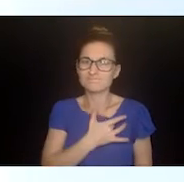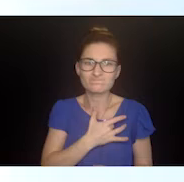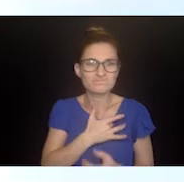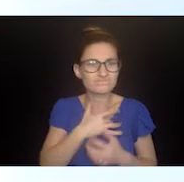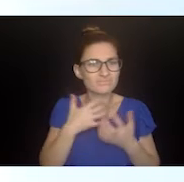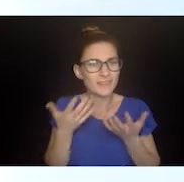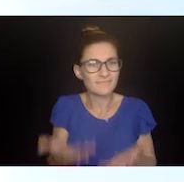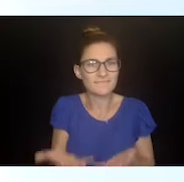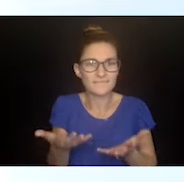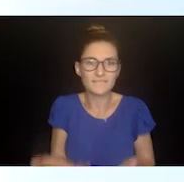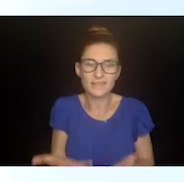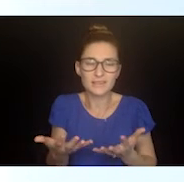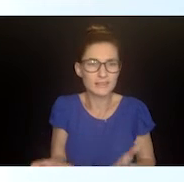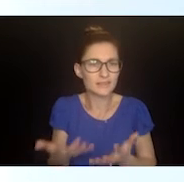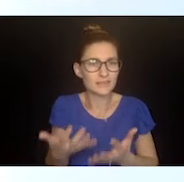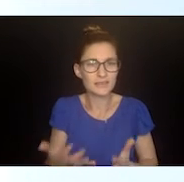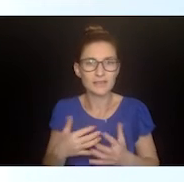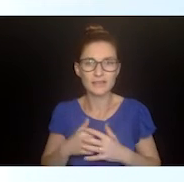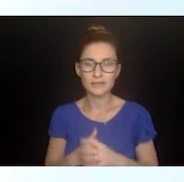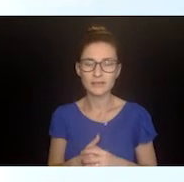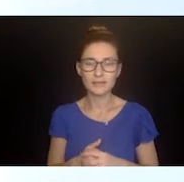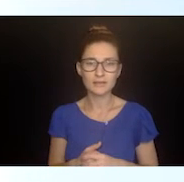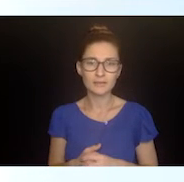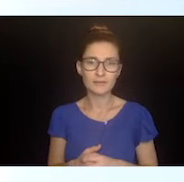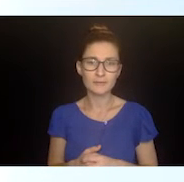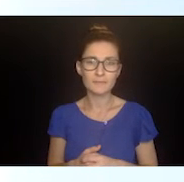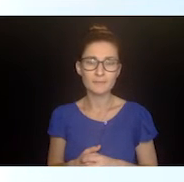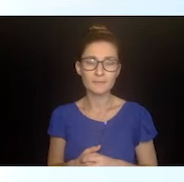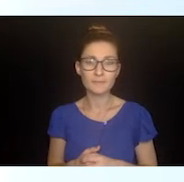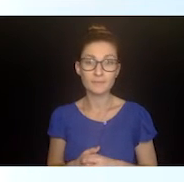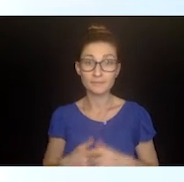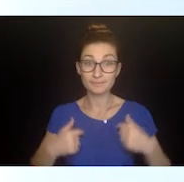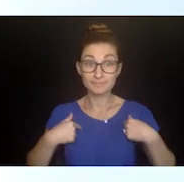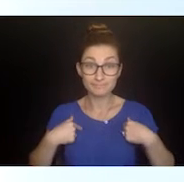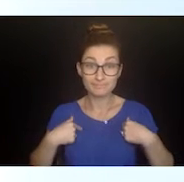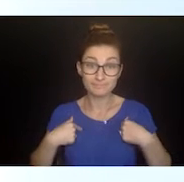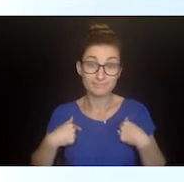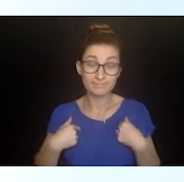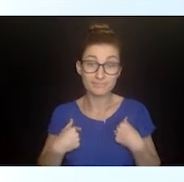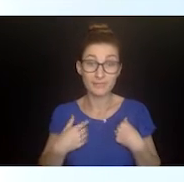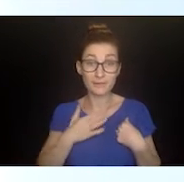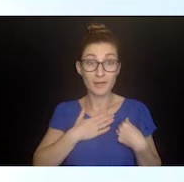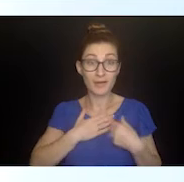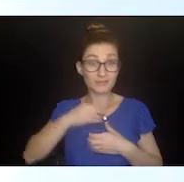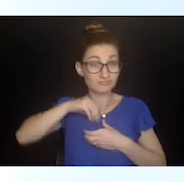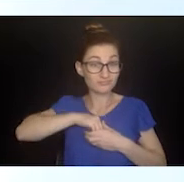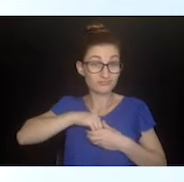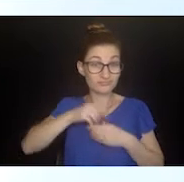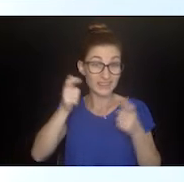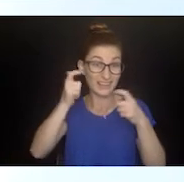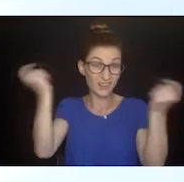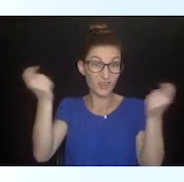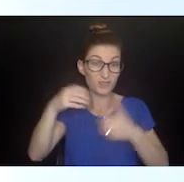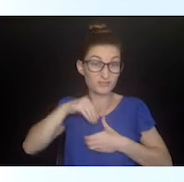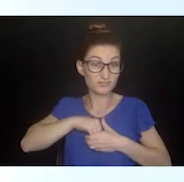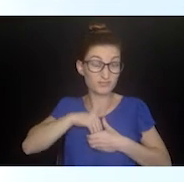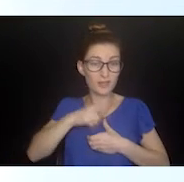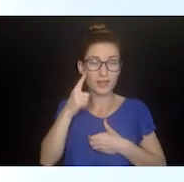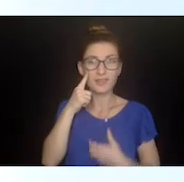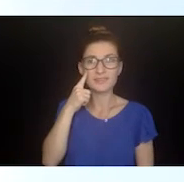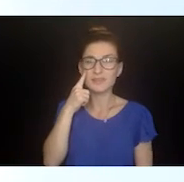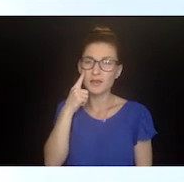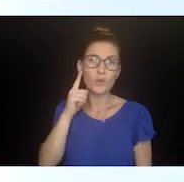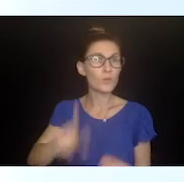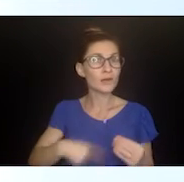Because the me and me, the ego within me thought, what about me?